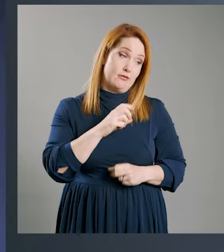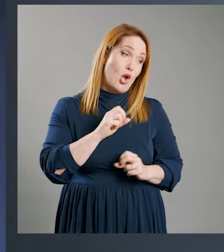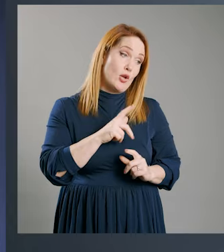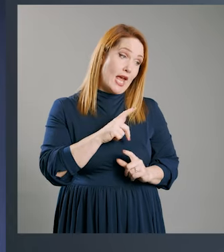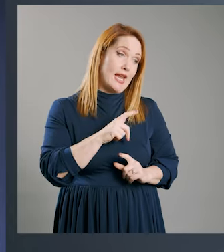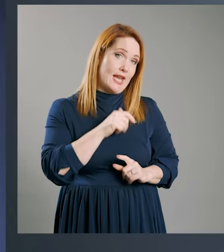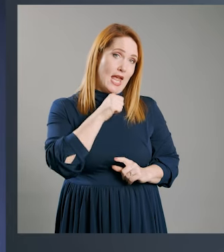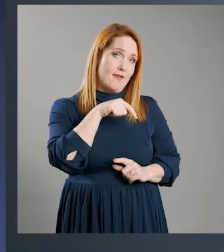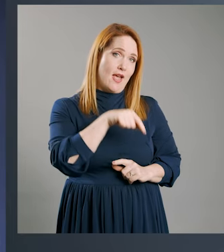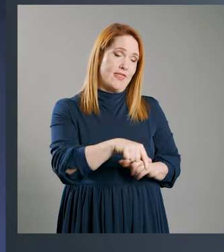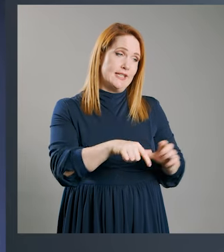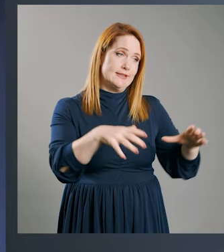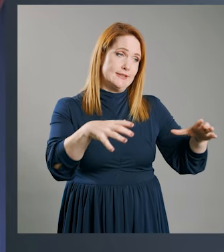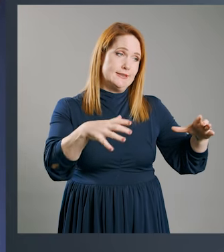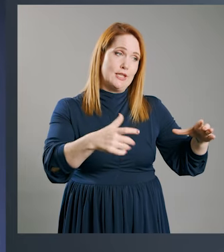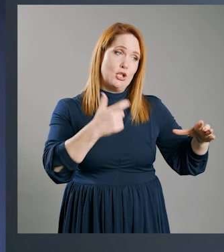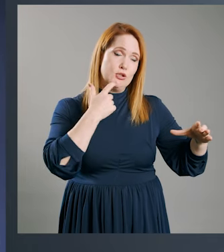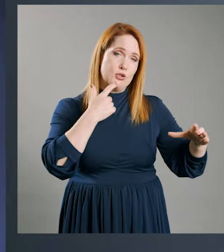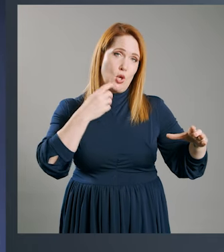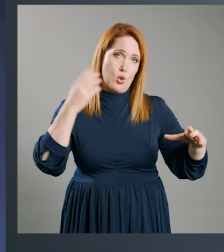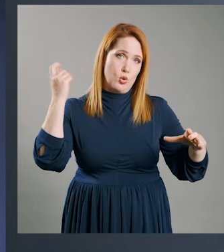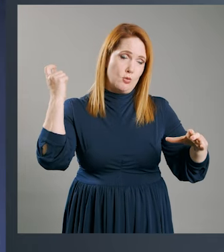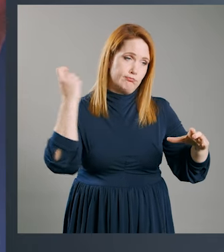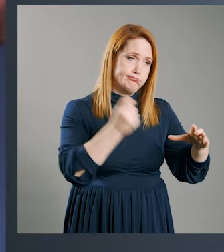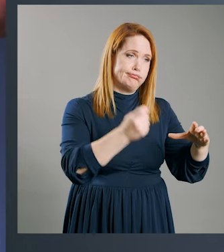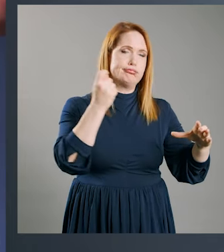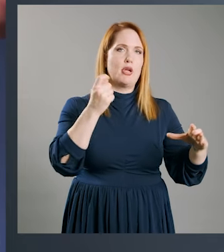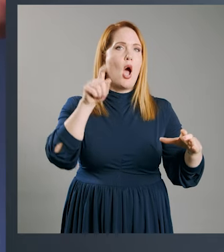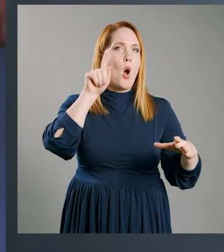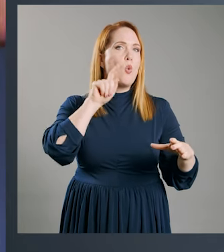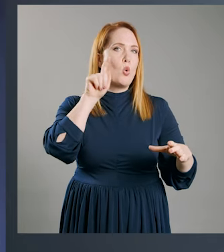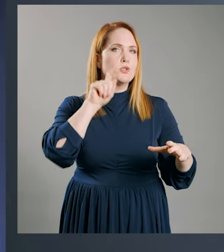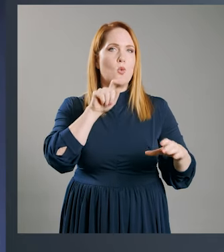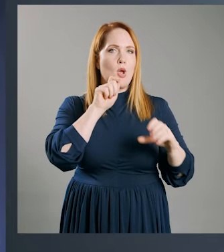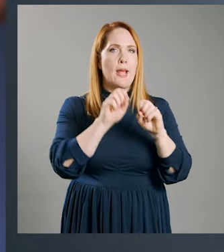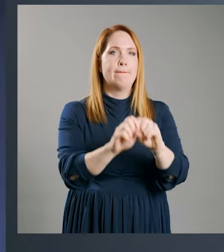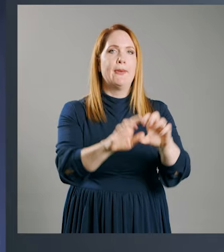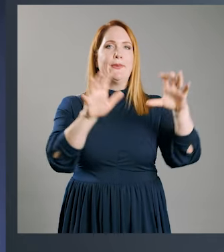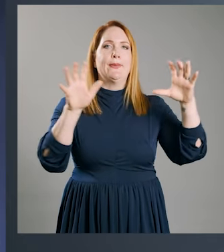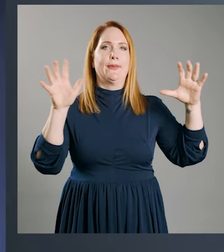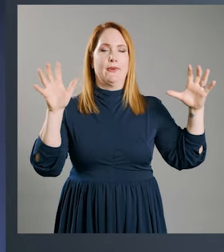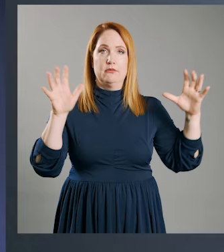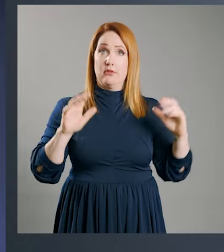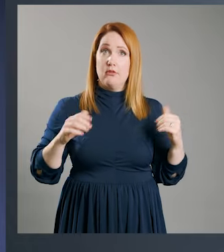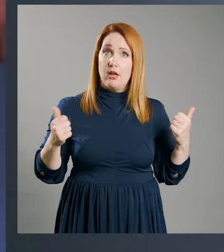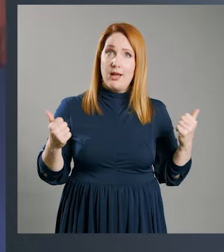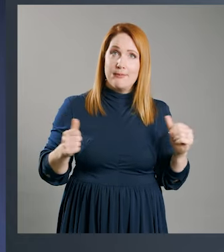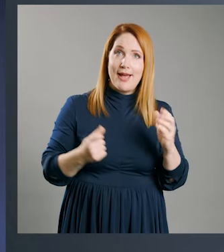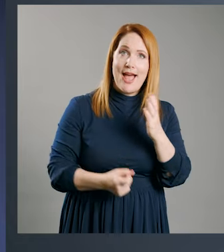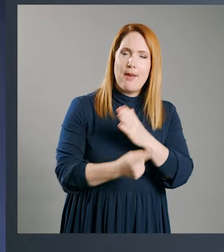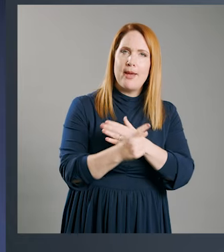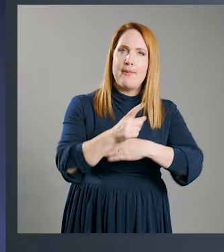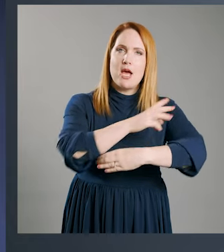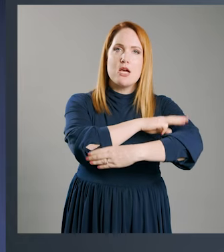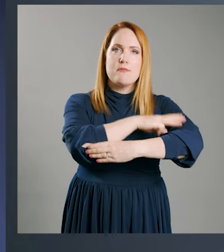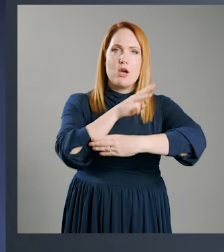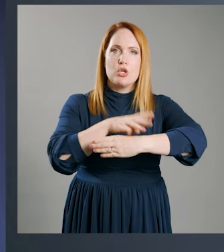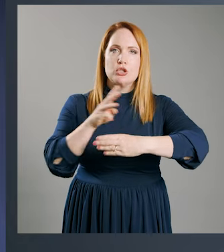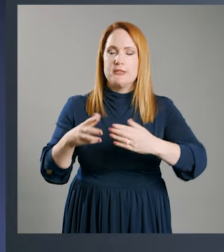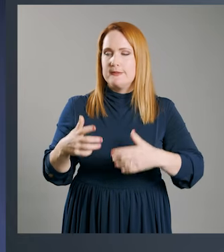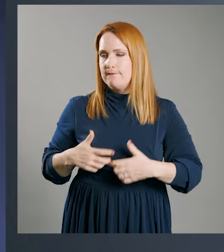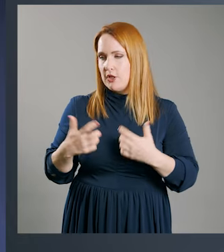said, okay, if you strike this big stone, water will gush from this stone. And so that's what happened. But Moses